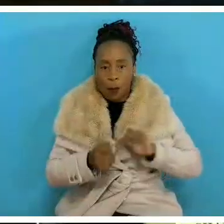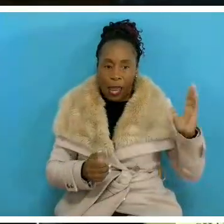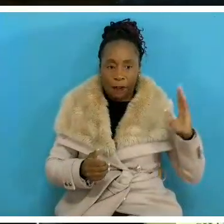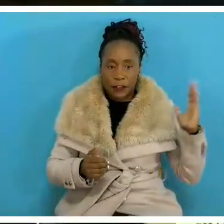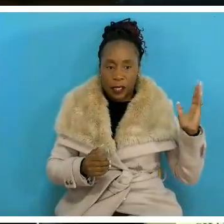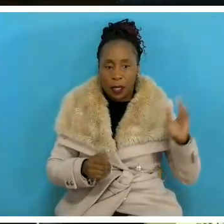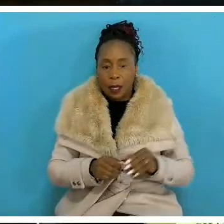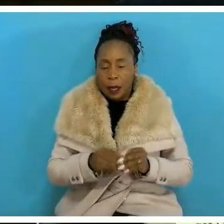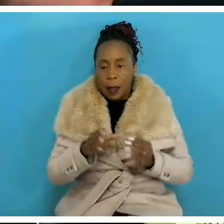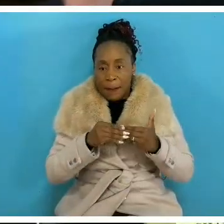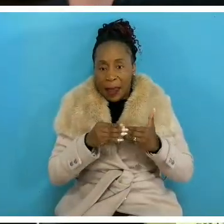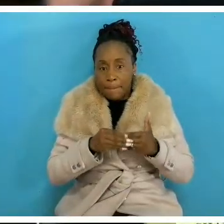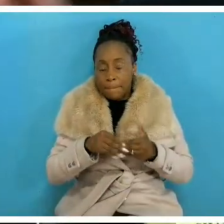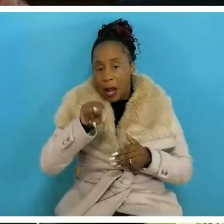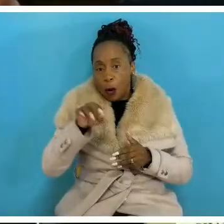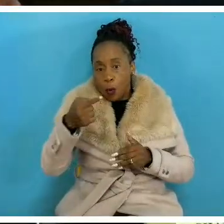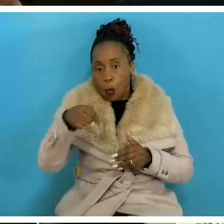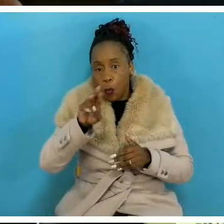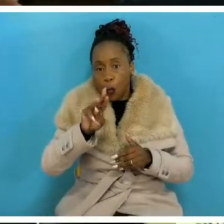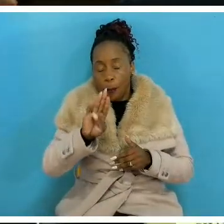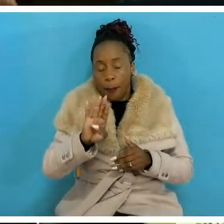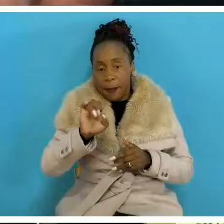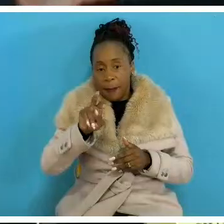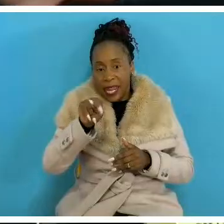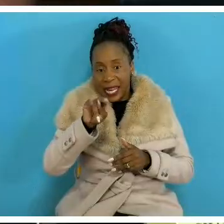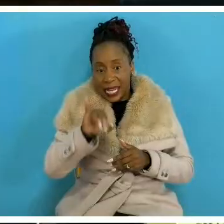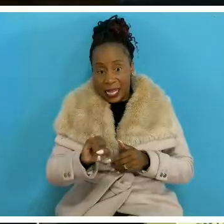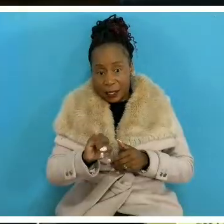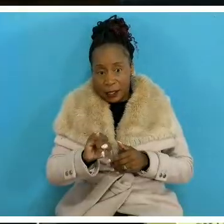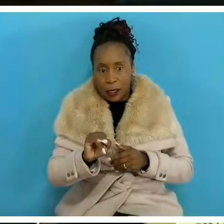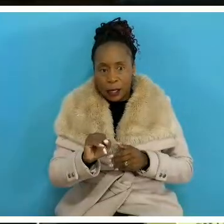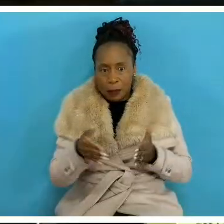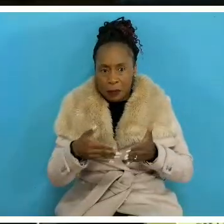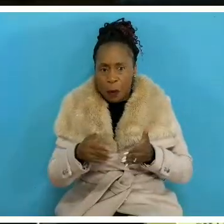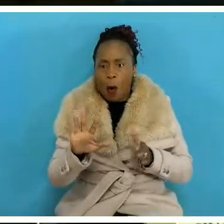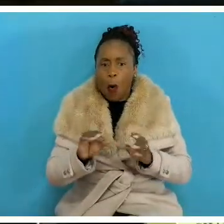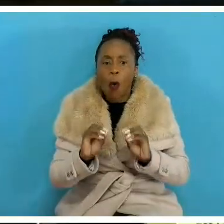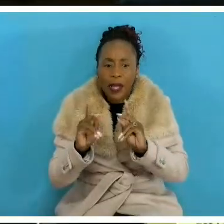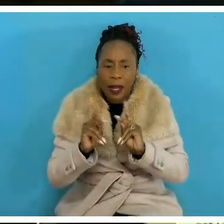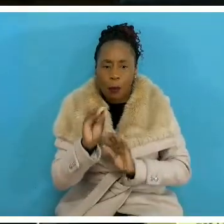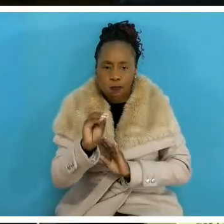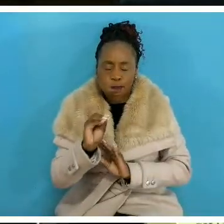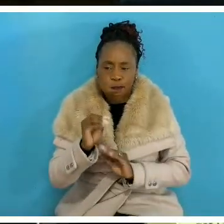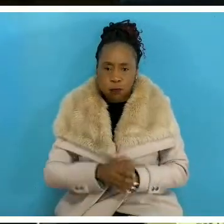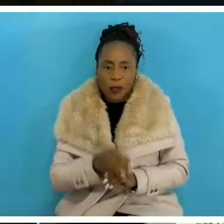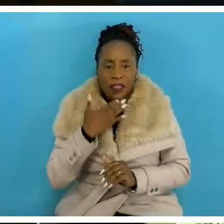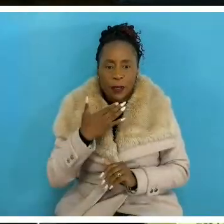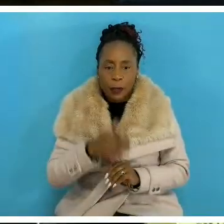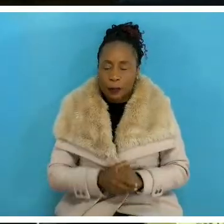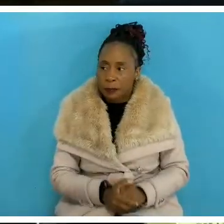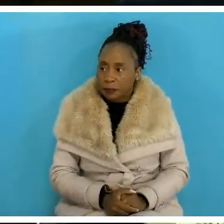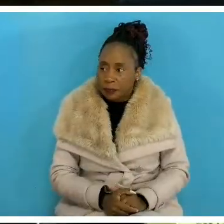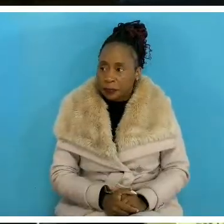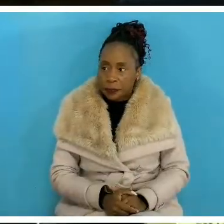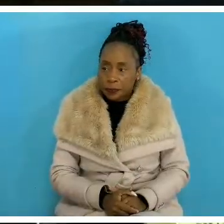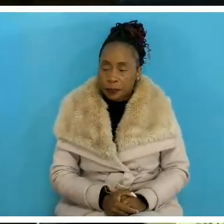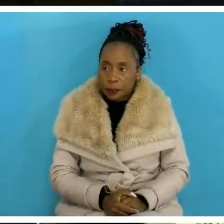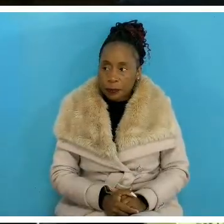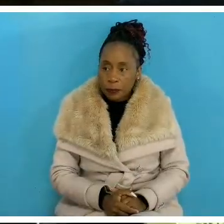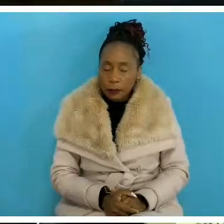Member Ngubeni is not, well, he can introduce himself when he comes. Oh, there he is, okay. Right, thank you.